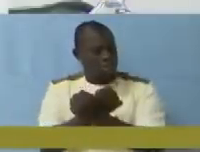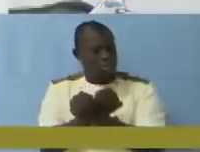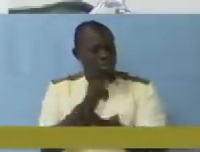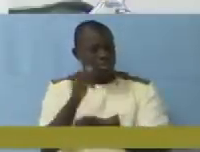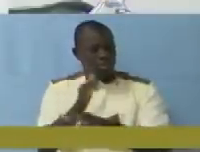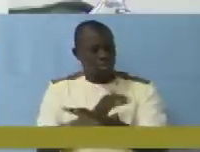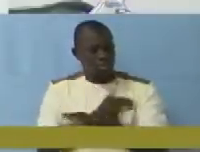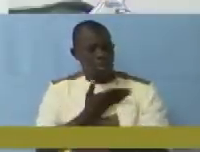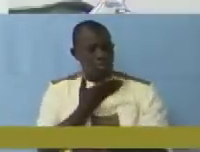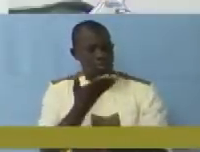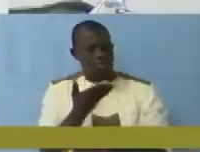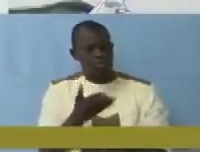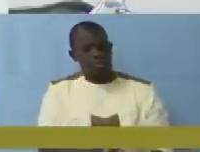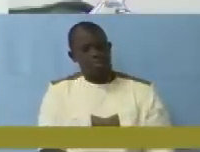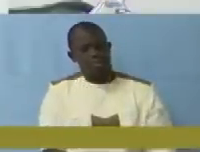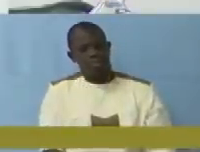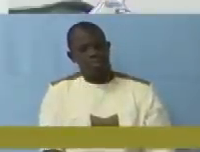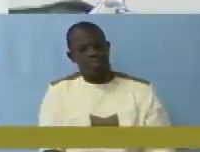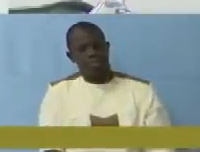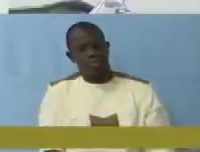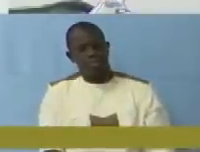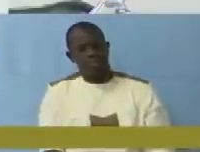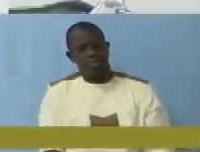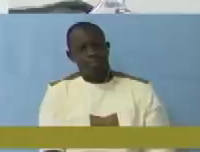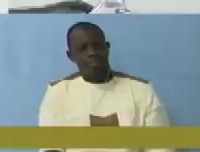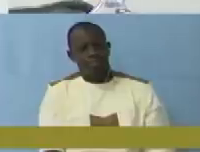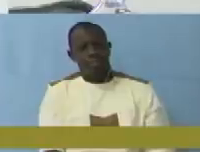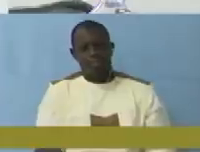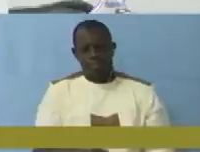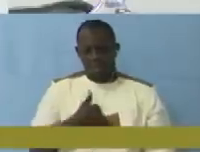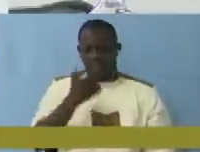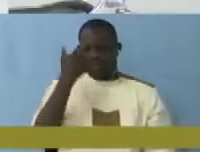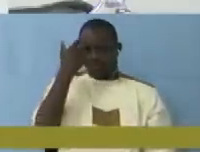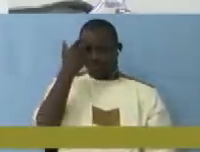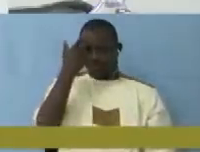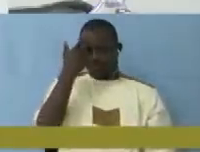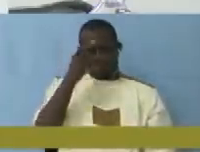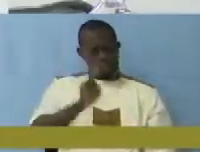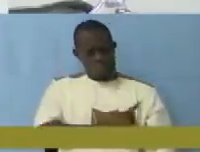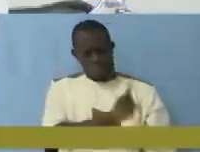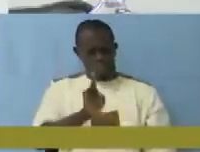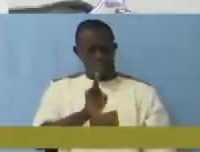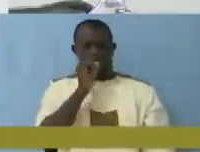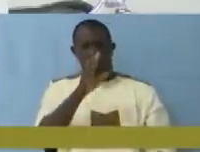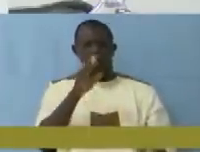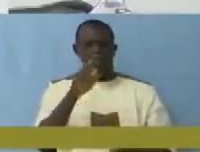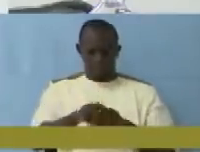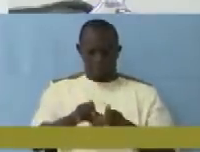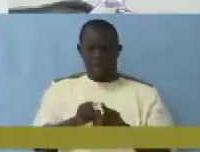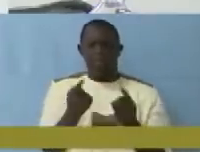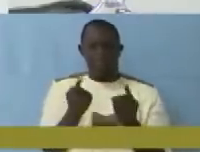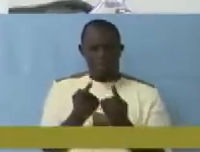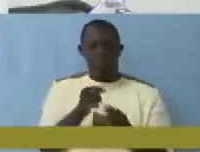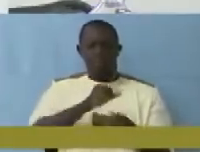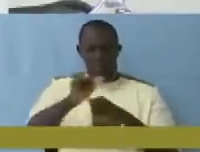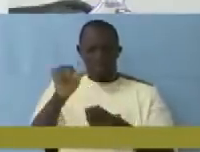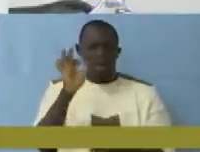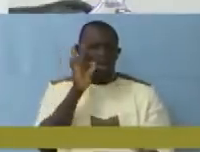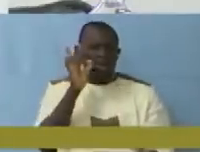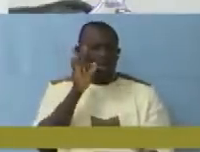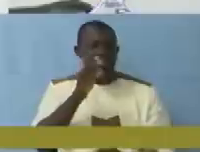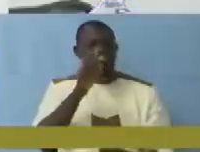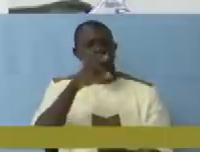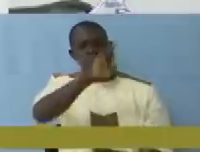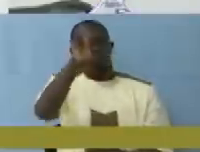mutaroni kono la ba. You are just saying the same thing. Whether And Mr. Witness, no,